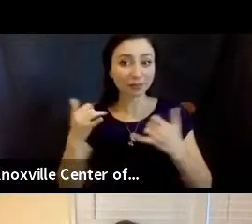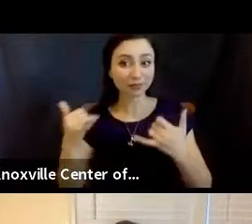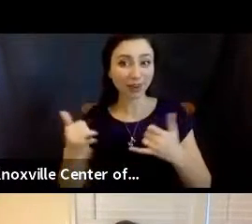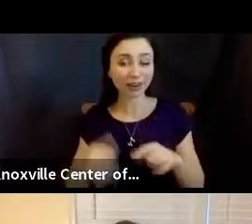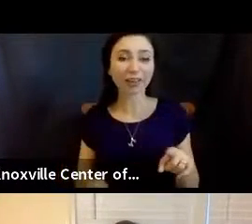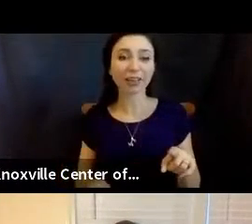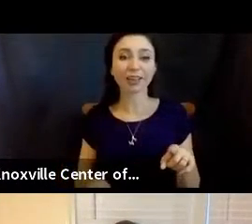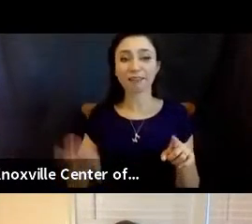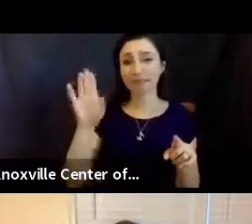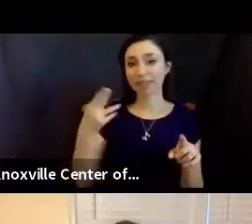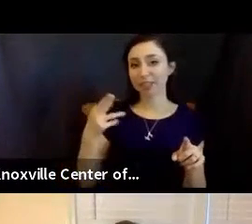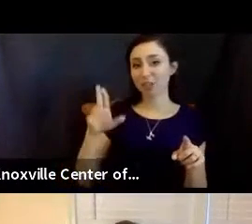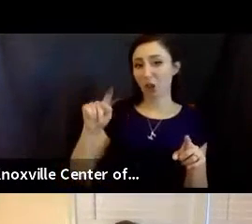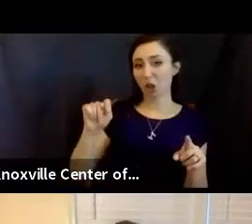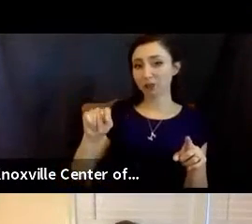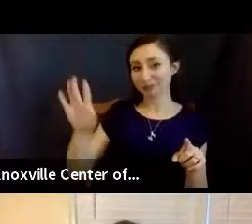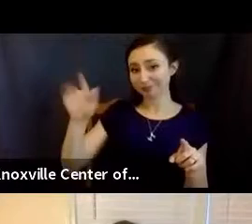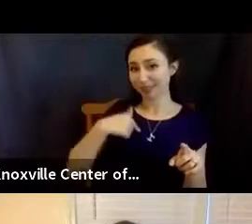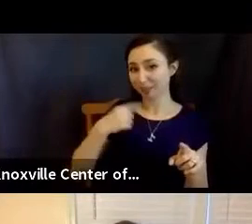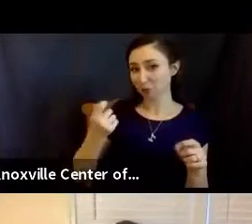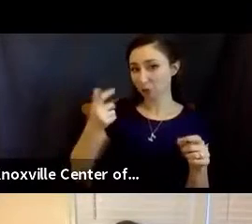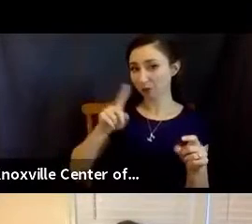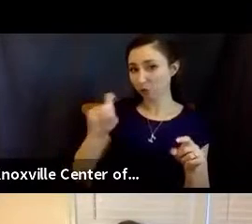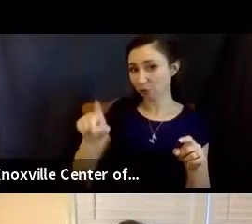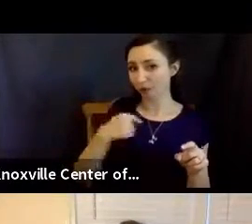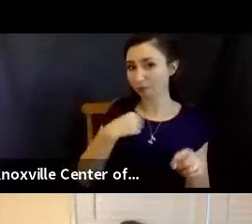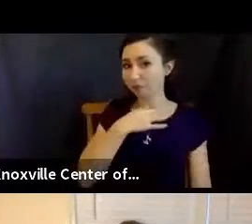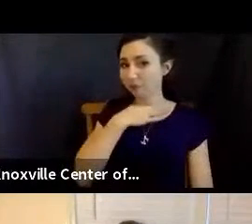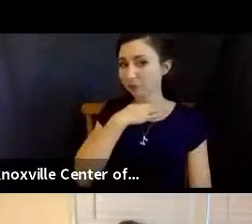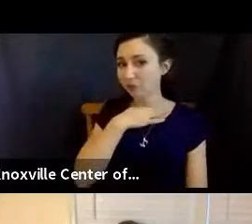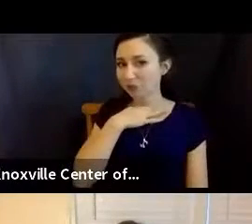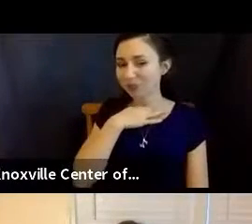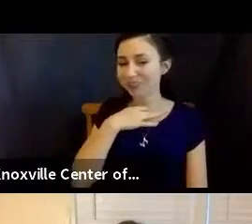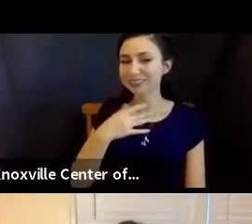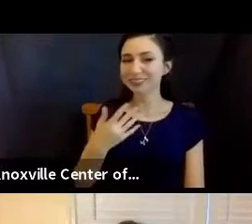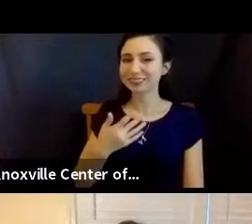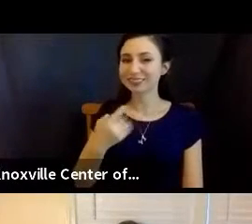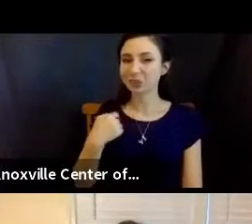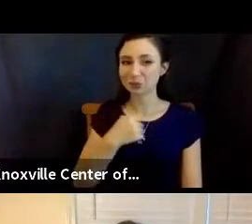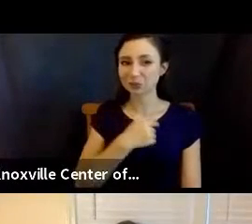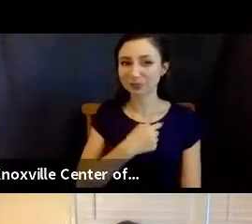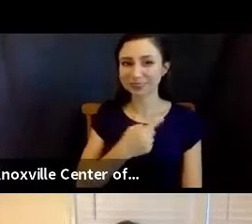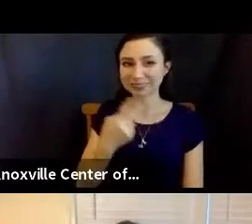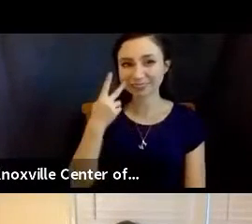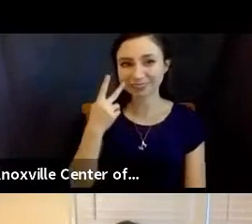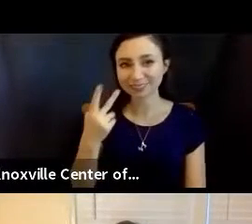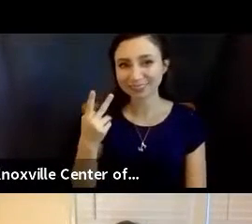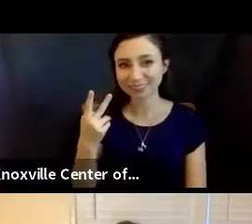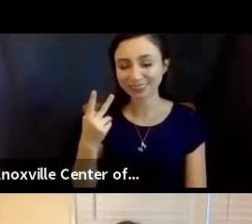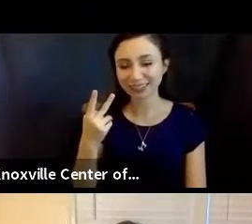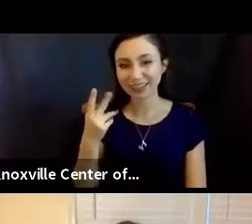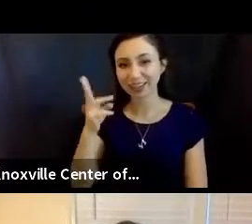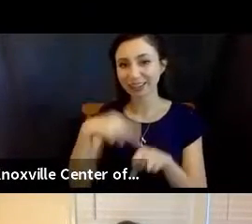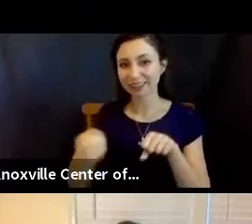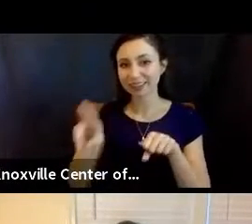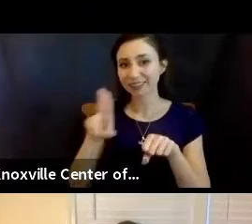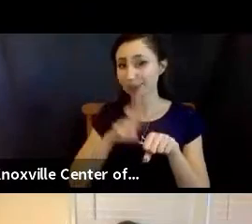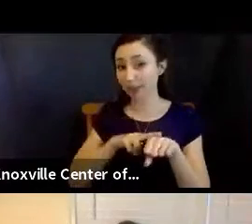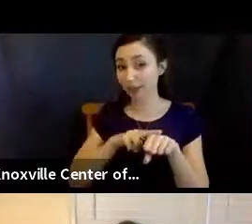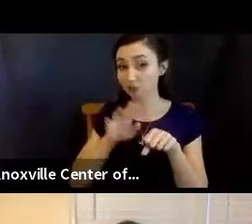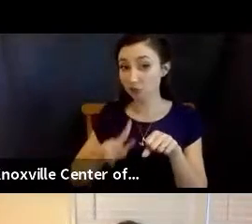This is Maria Hurt. I have a quick question. I'm wondering, are we seeing